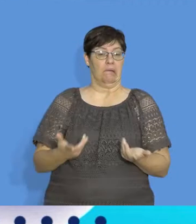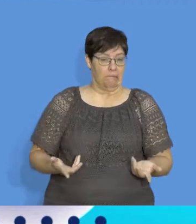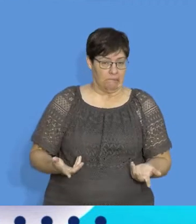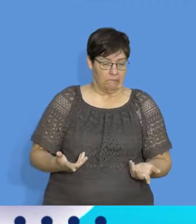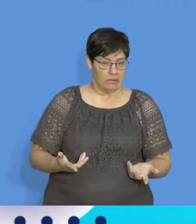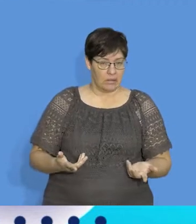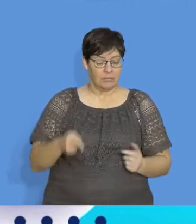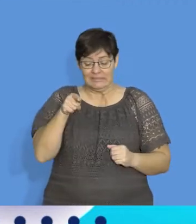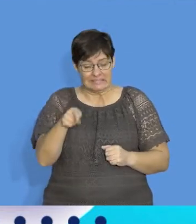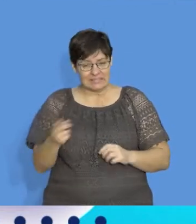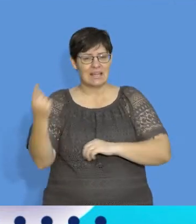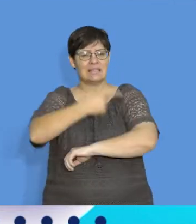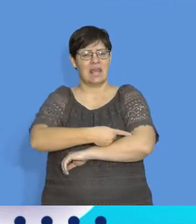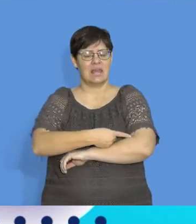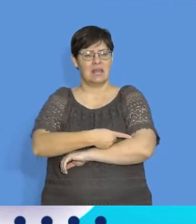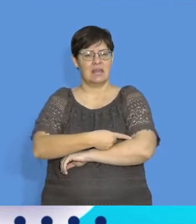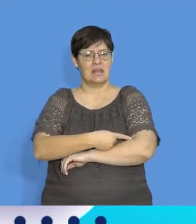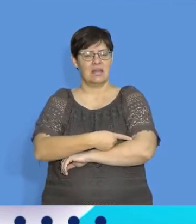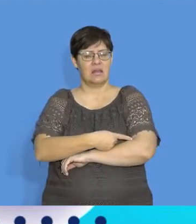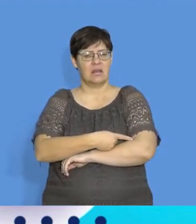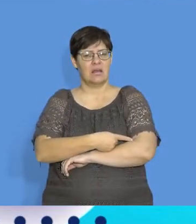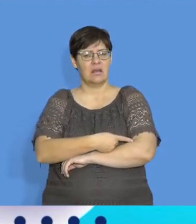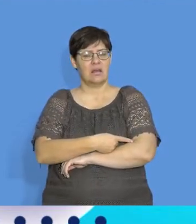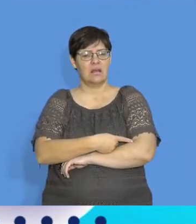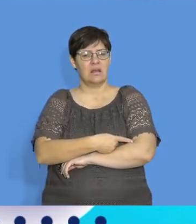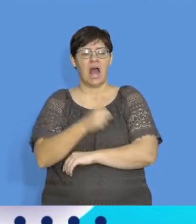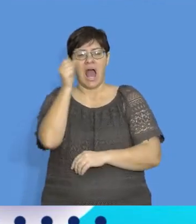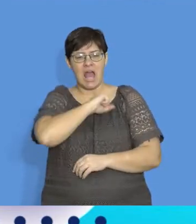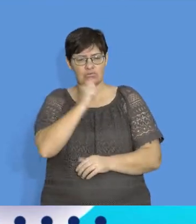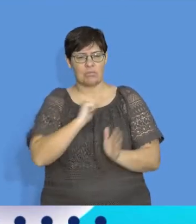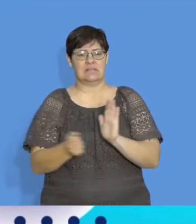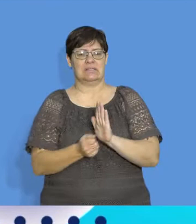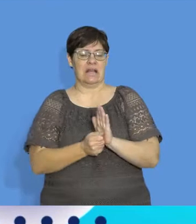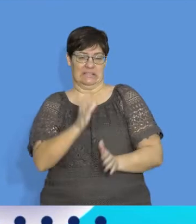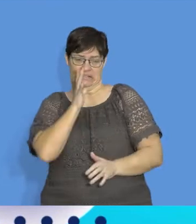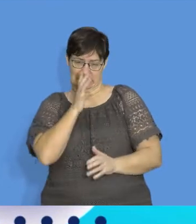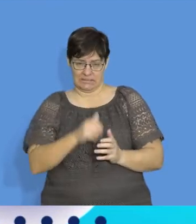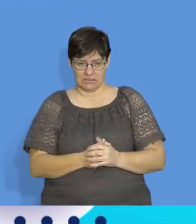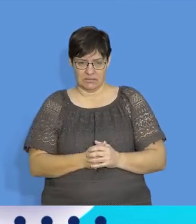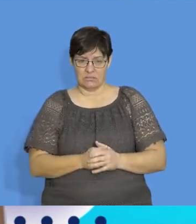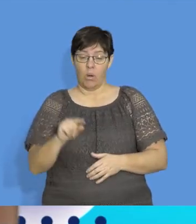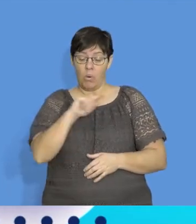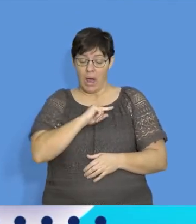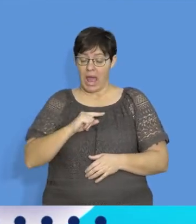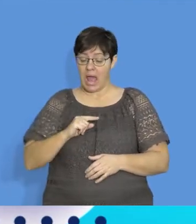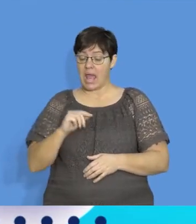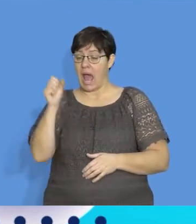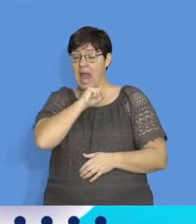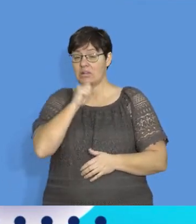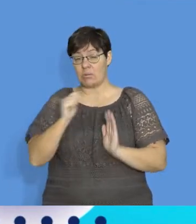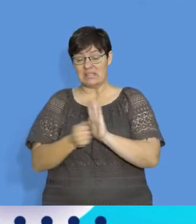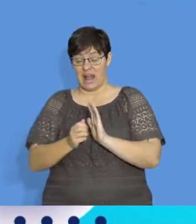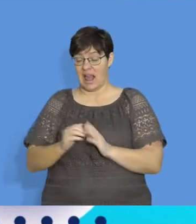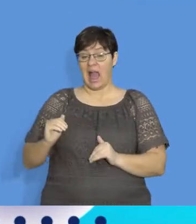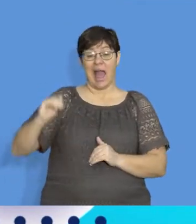beach. But on that day, the sale of ice cream was high. Can we say because the sale of ice cream